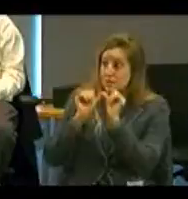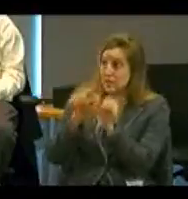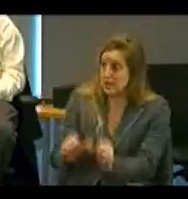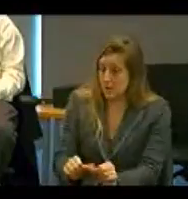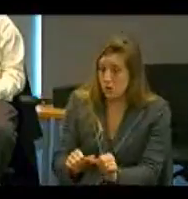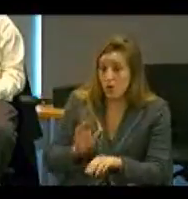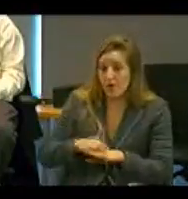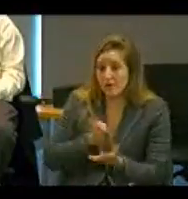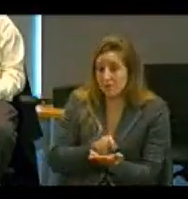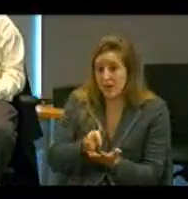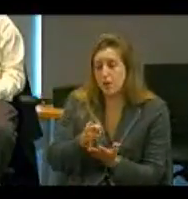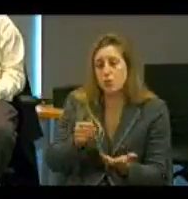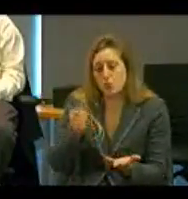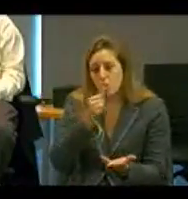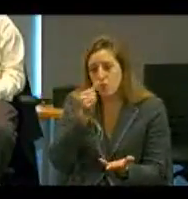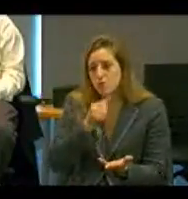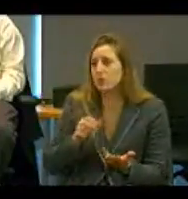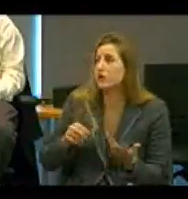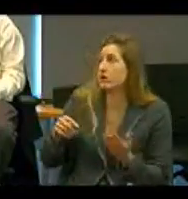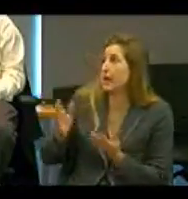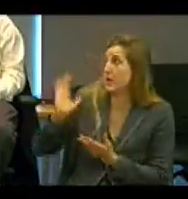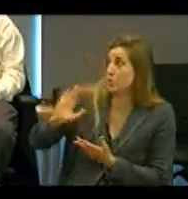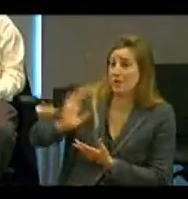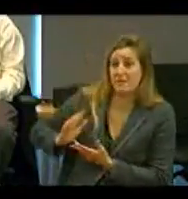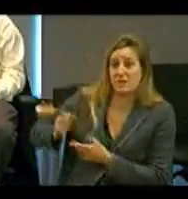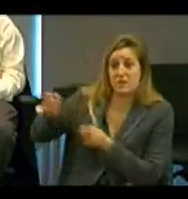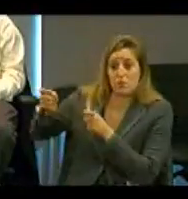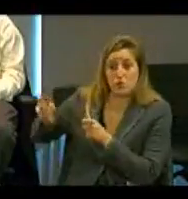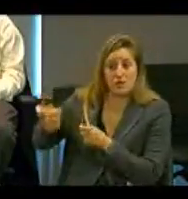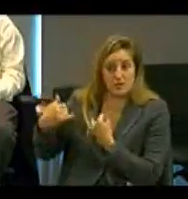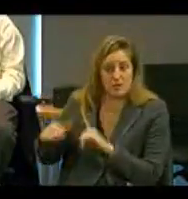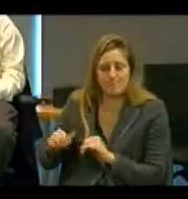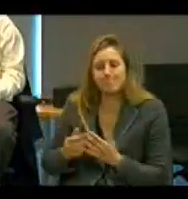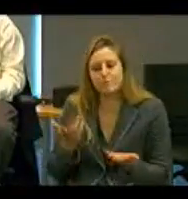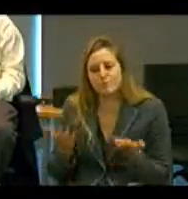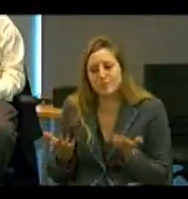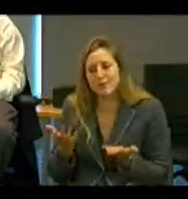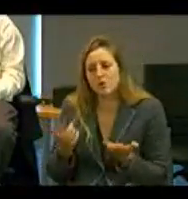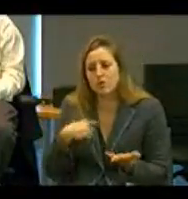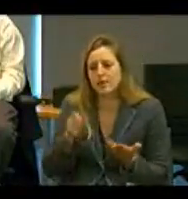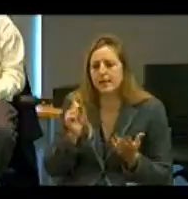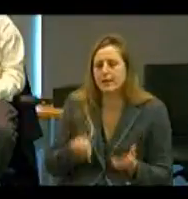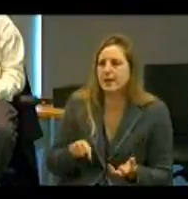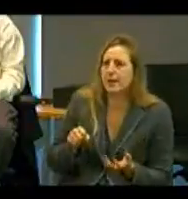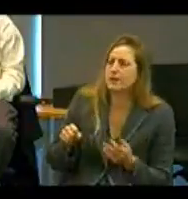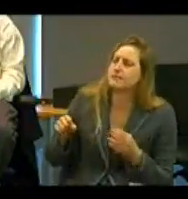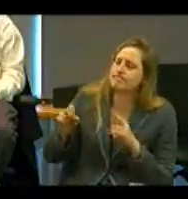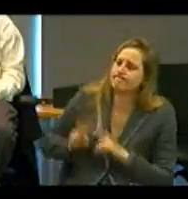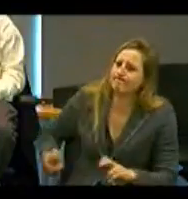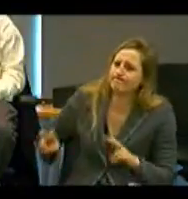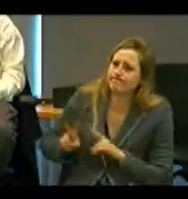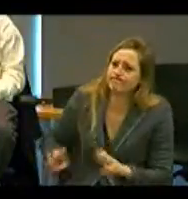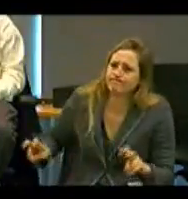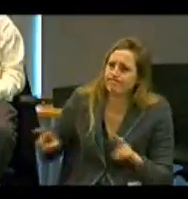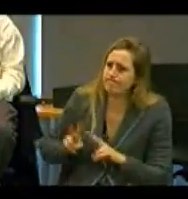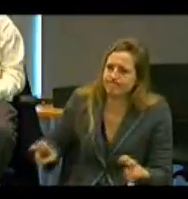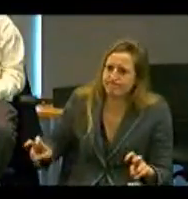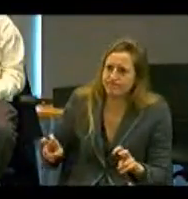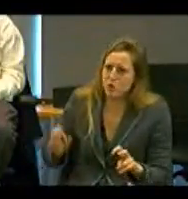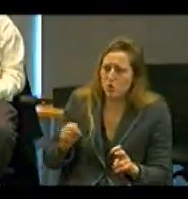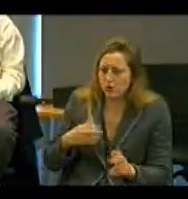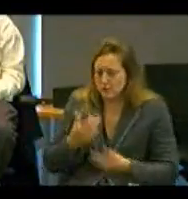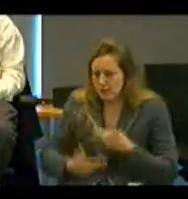alleged, or even a substantial share, then we could probably question their judgment without much consequence. But if it